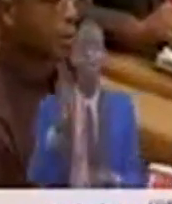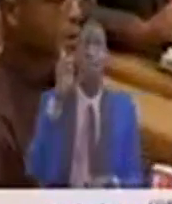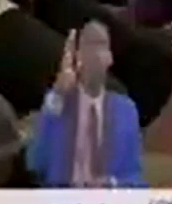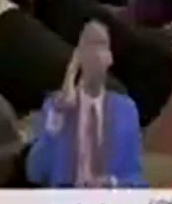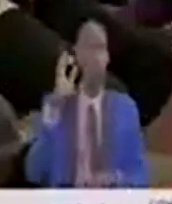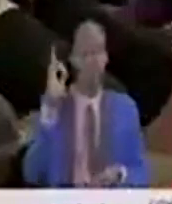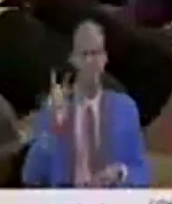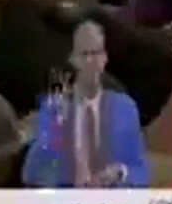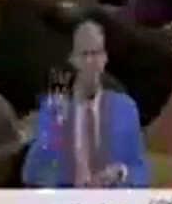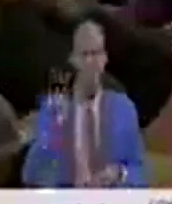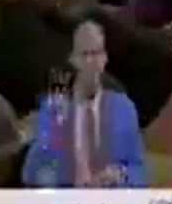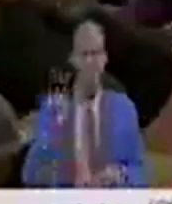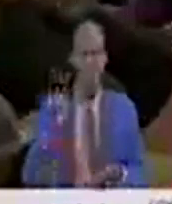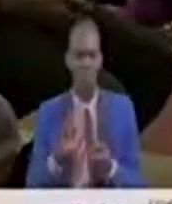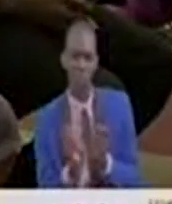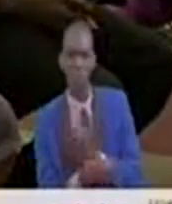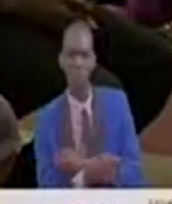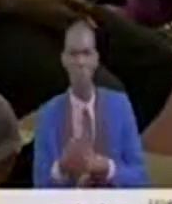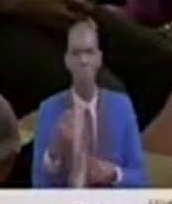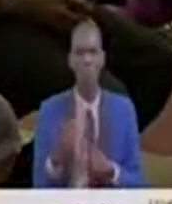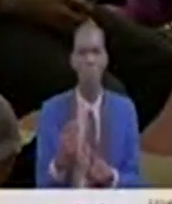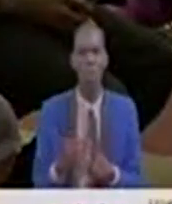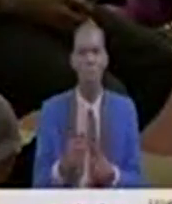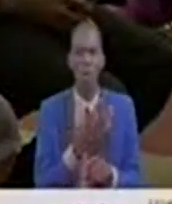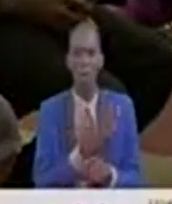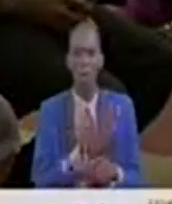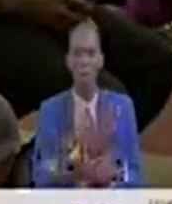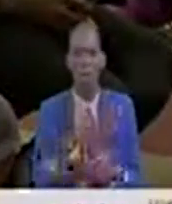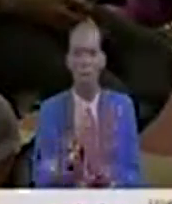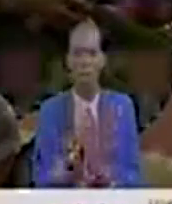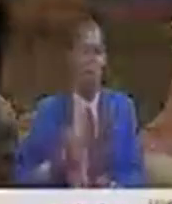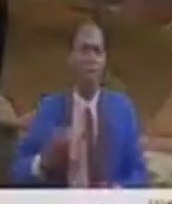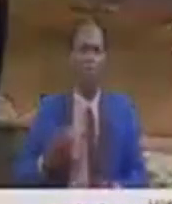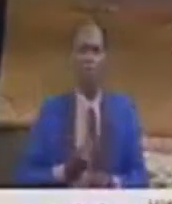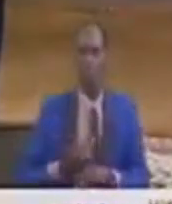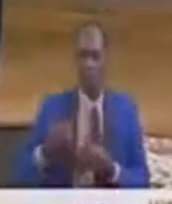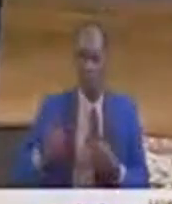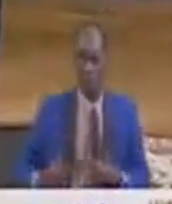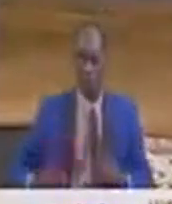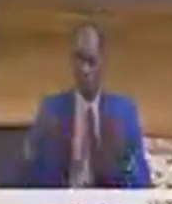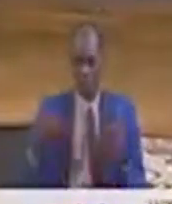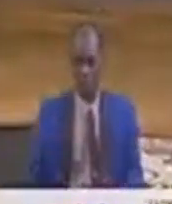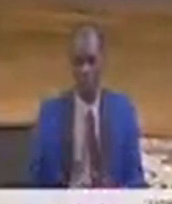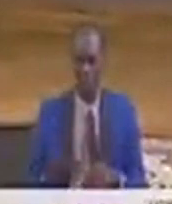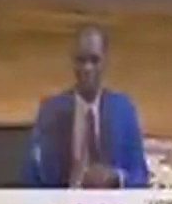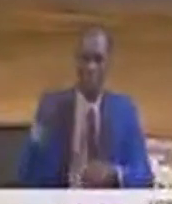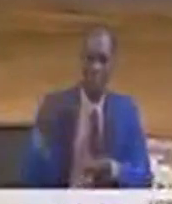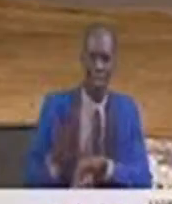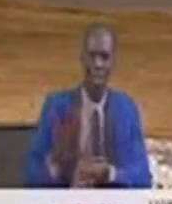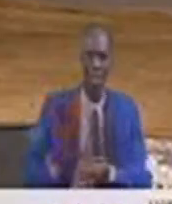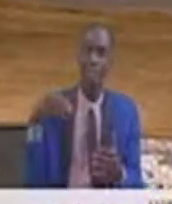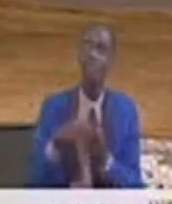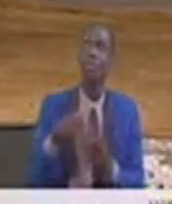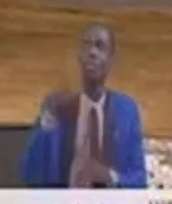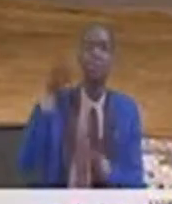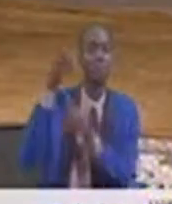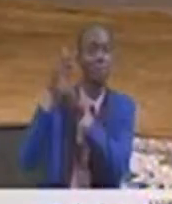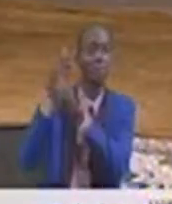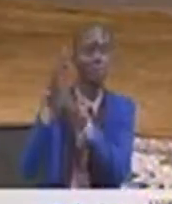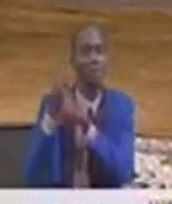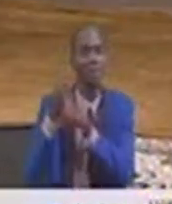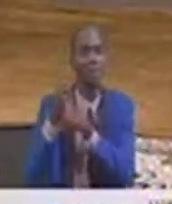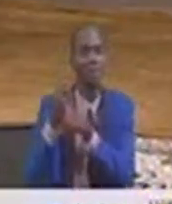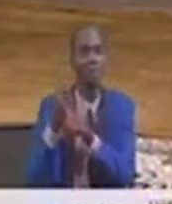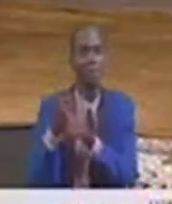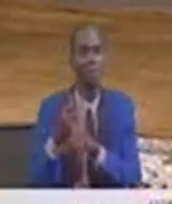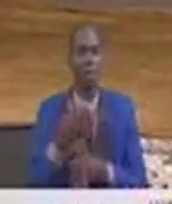and make our heart hard towards him. Return for thy servant's sake, and